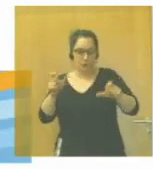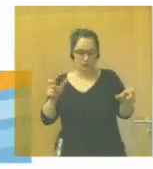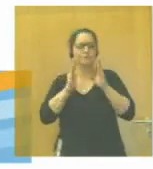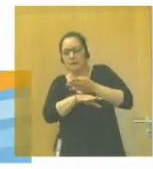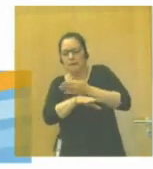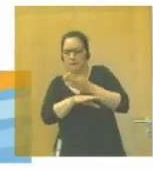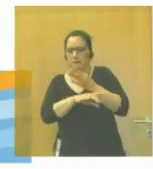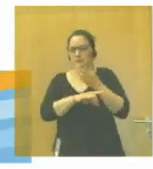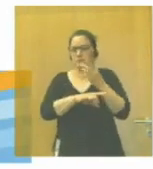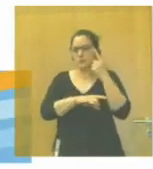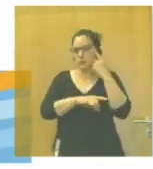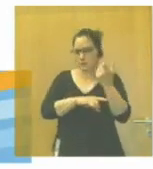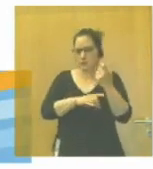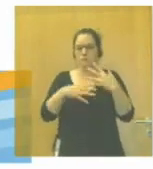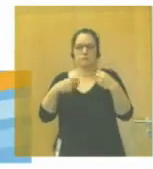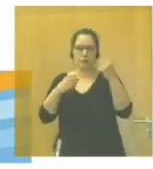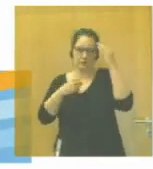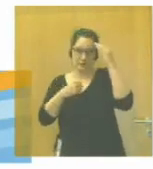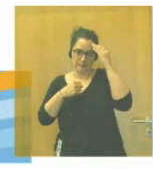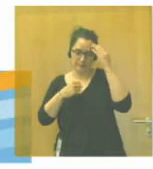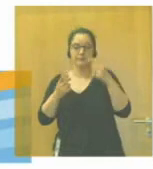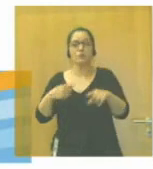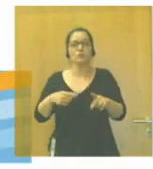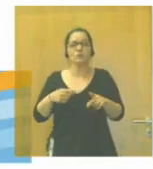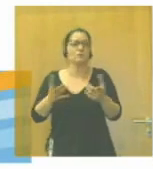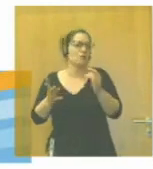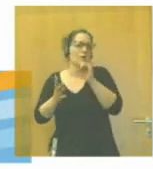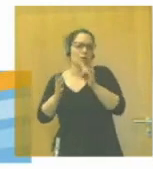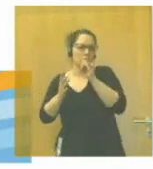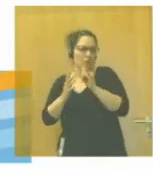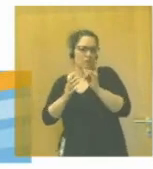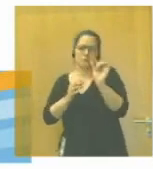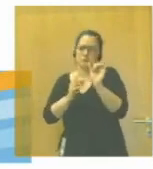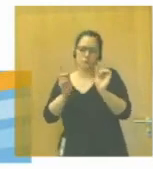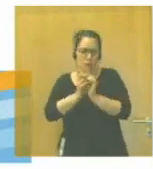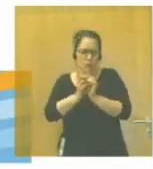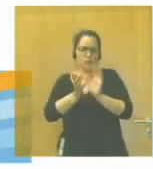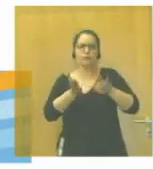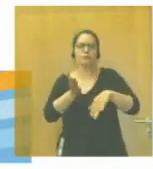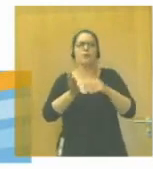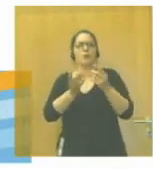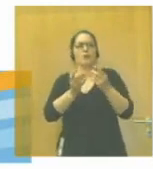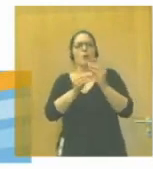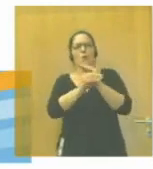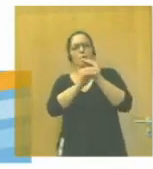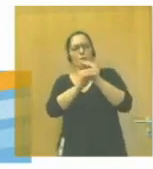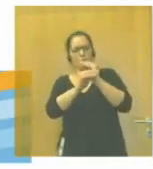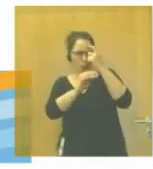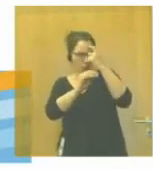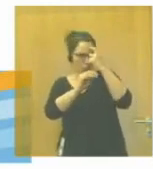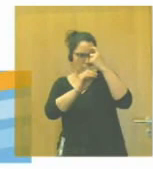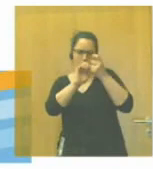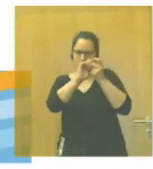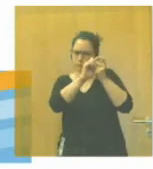focus. So I'm going to talk a little bit about culture change, and you know, respectfully, a lot of what I'm going to